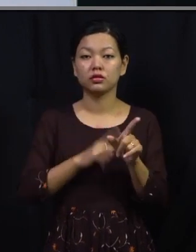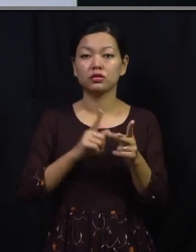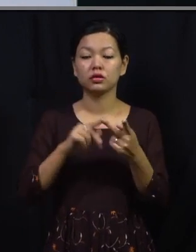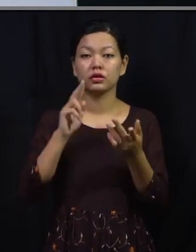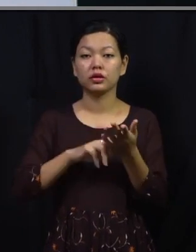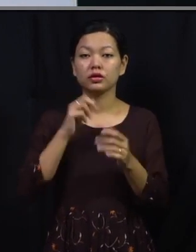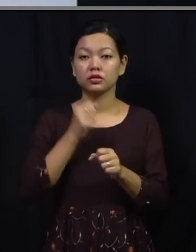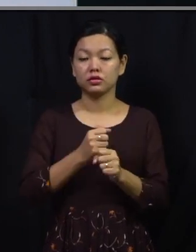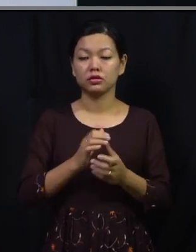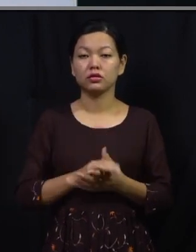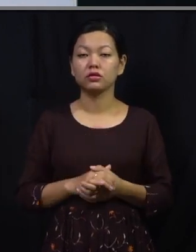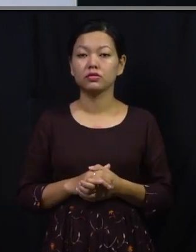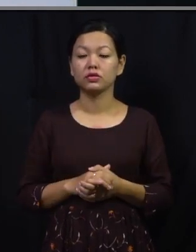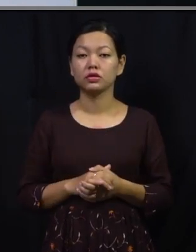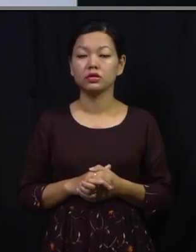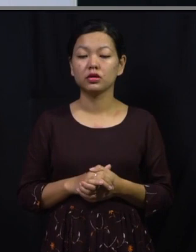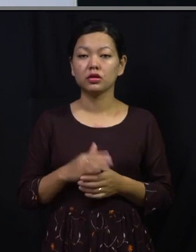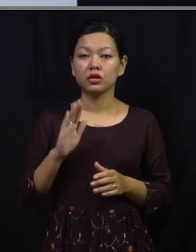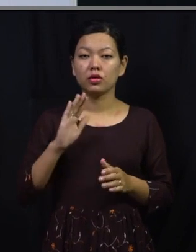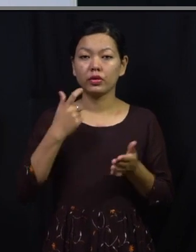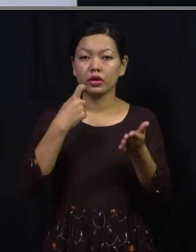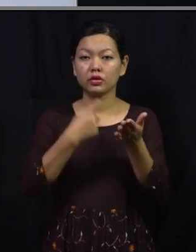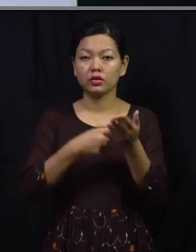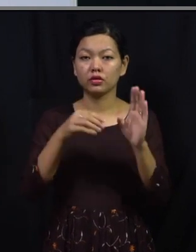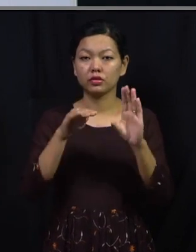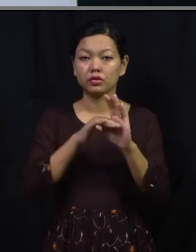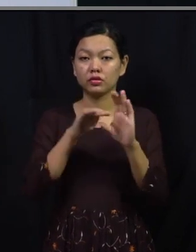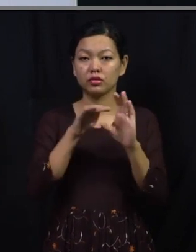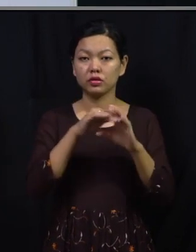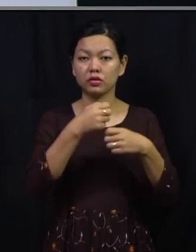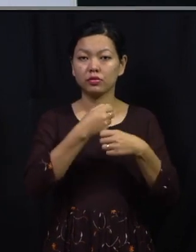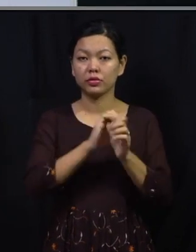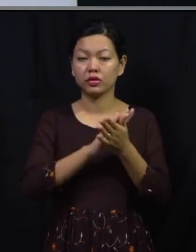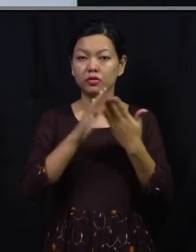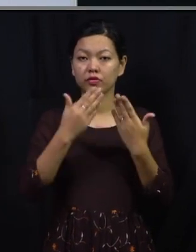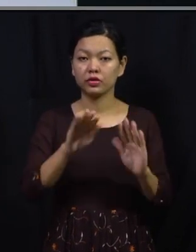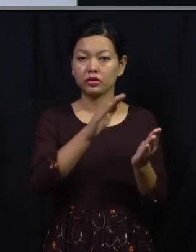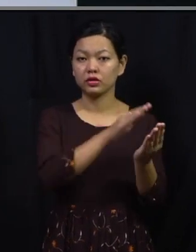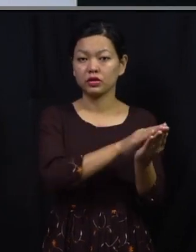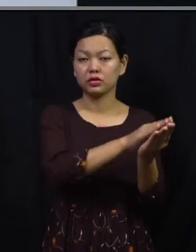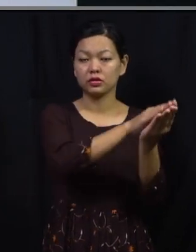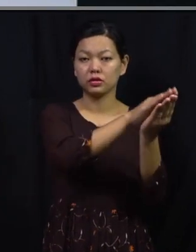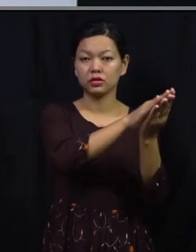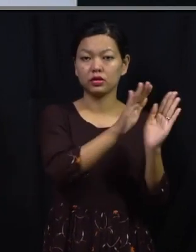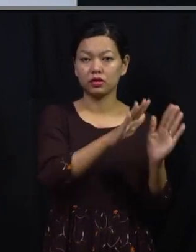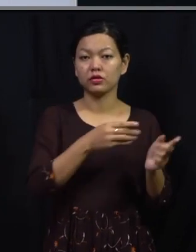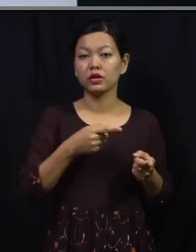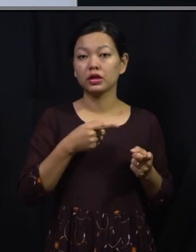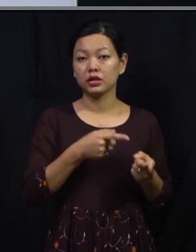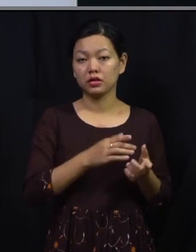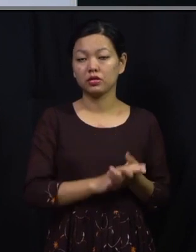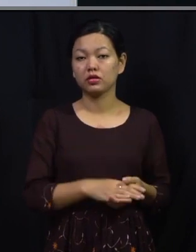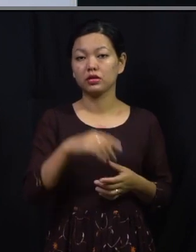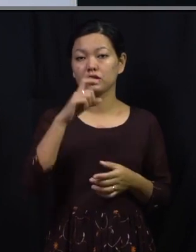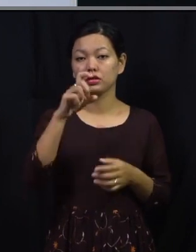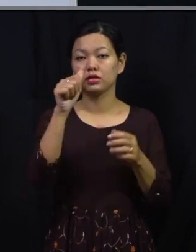that is once you record the transaction in your journal entry or the original books of account, then you